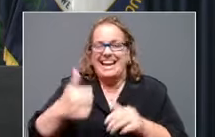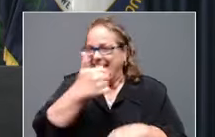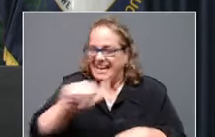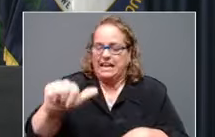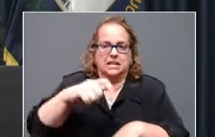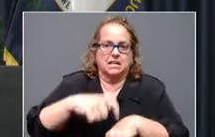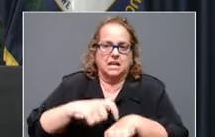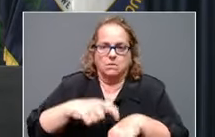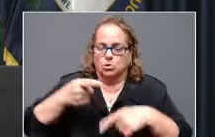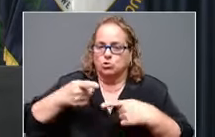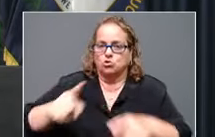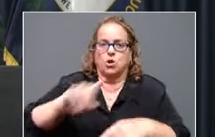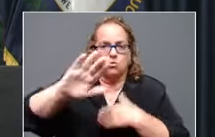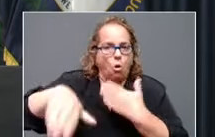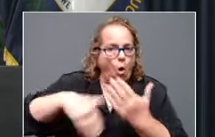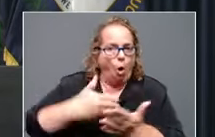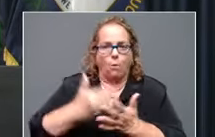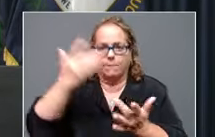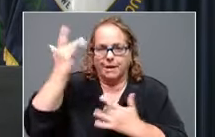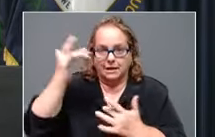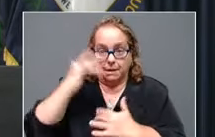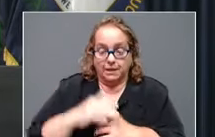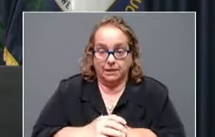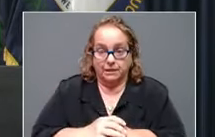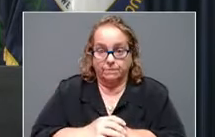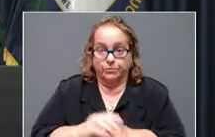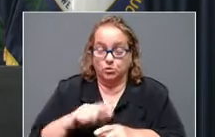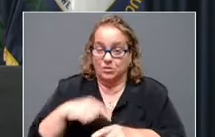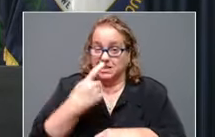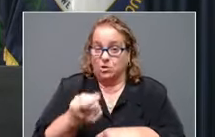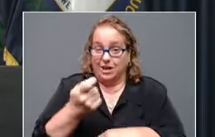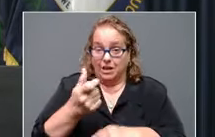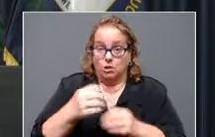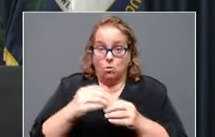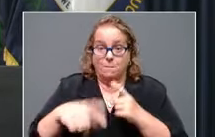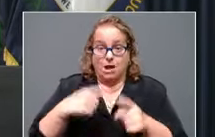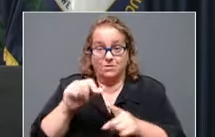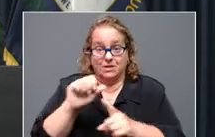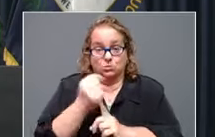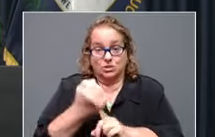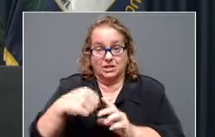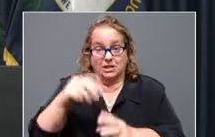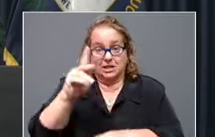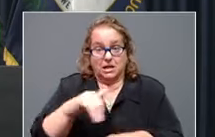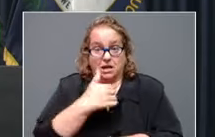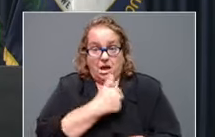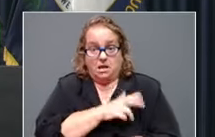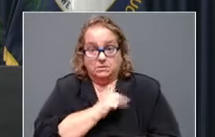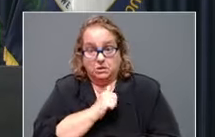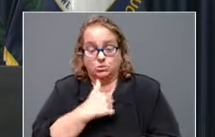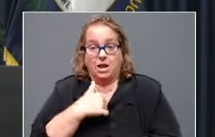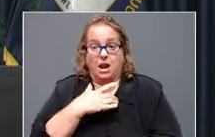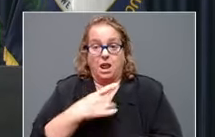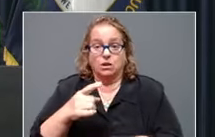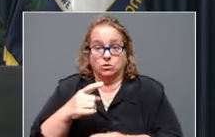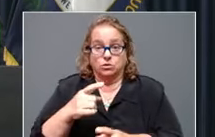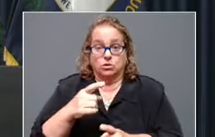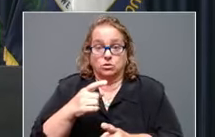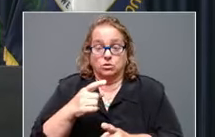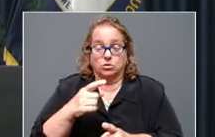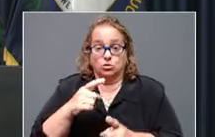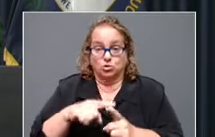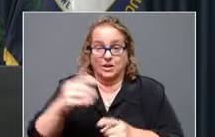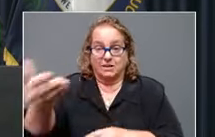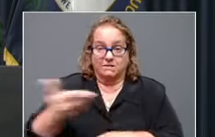since 2011 as a med-surg nurse and then becoming nurse manager in 2016. She